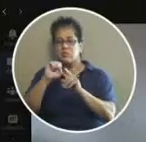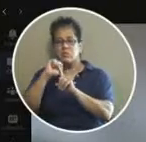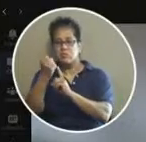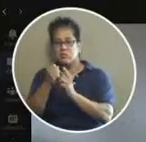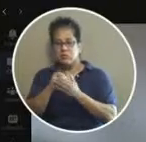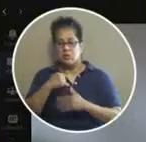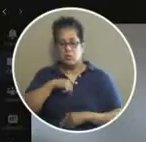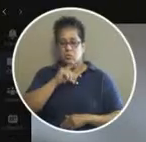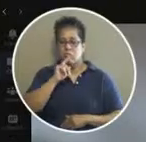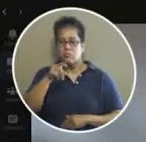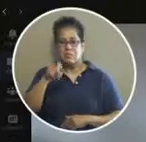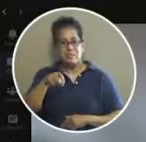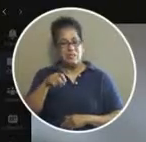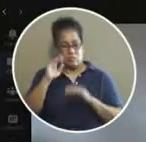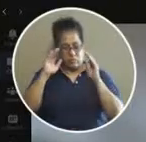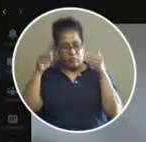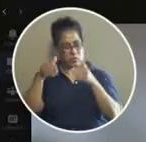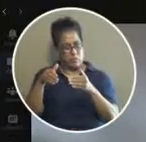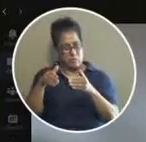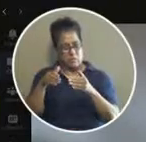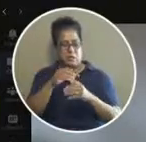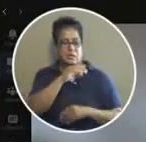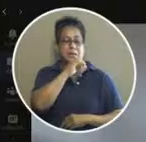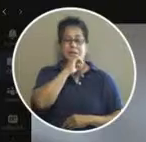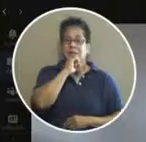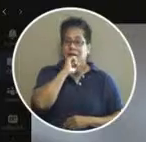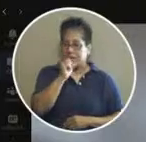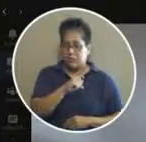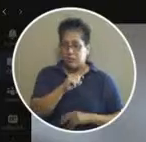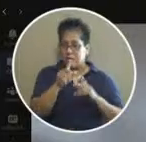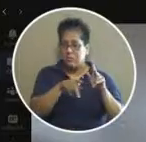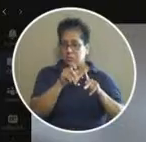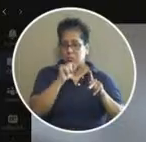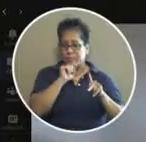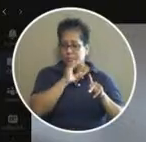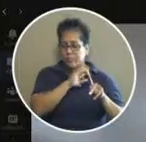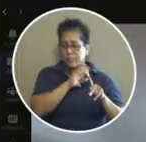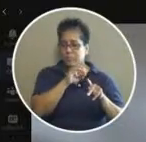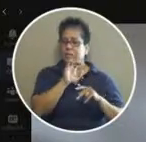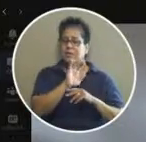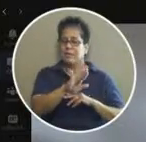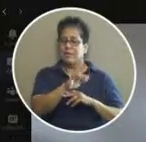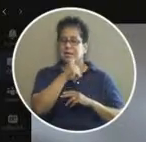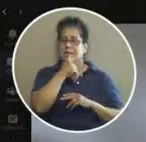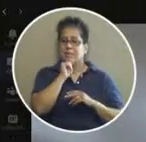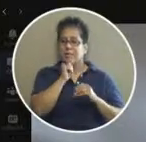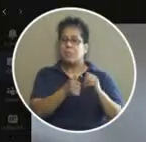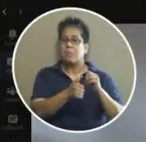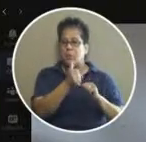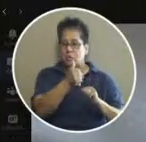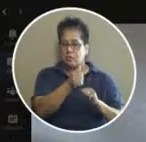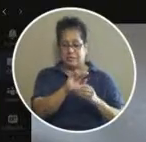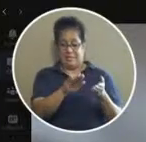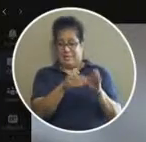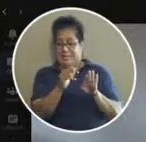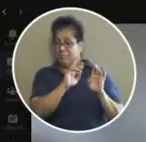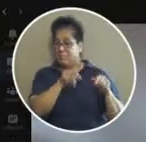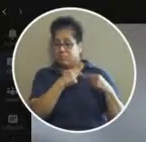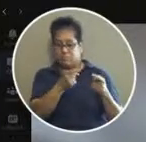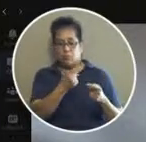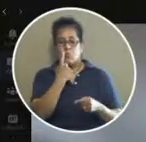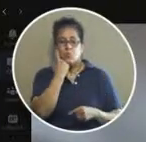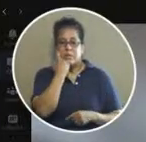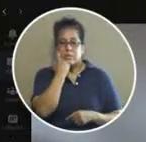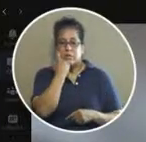that we really need to address. Our elderly are the ones that have suffered the most, the deaths. We had